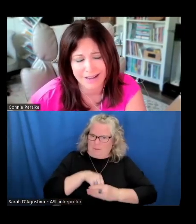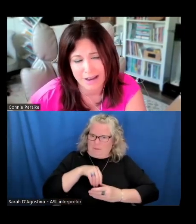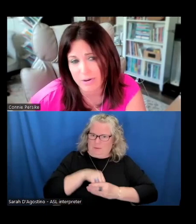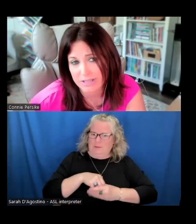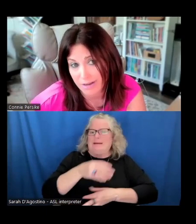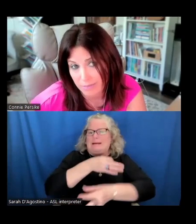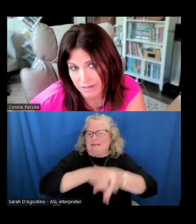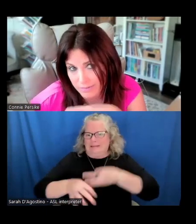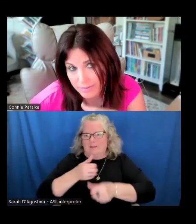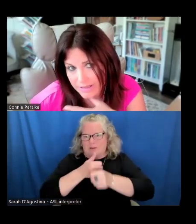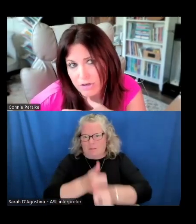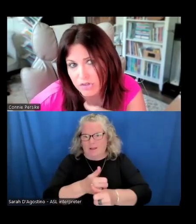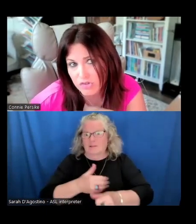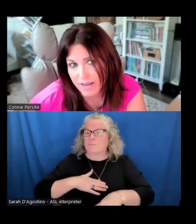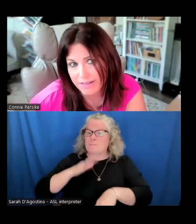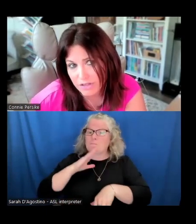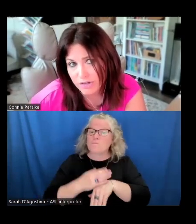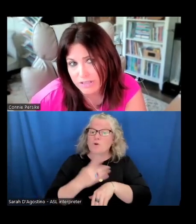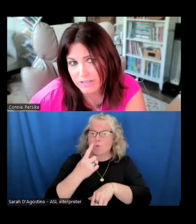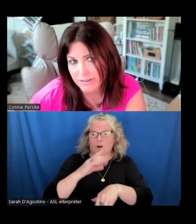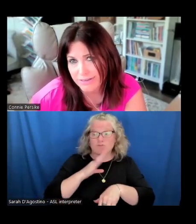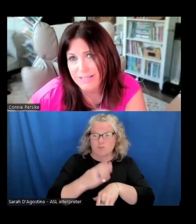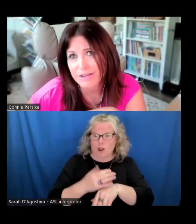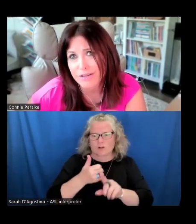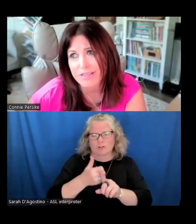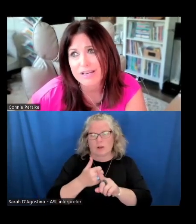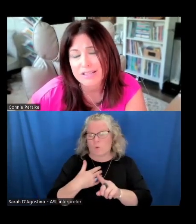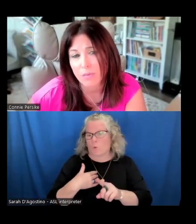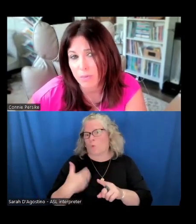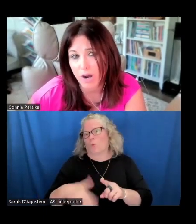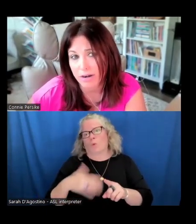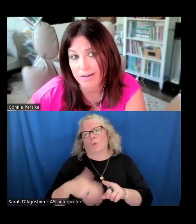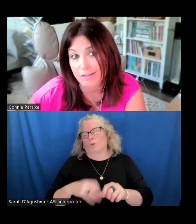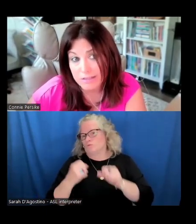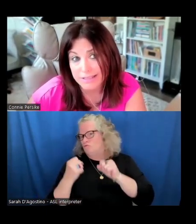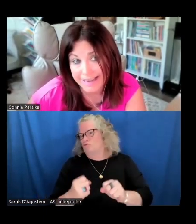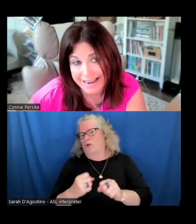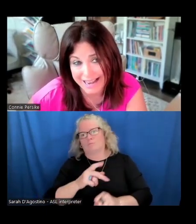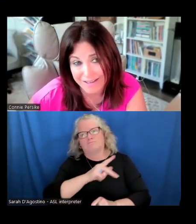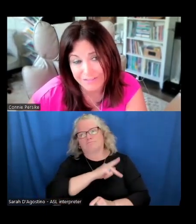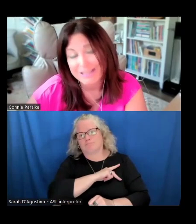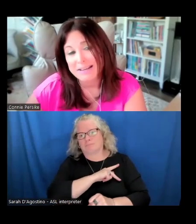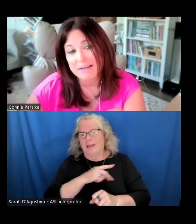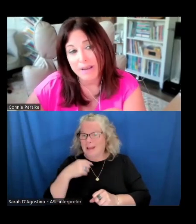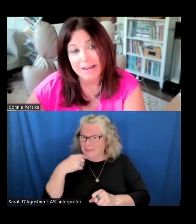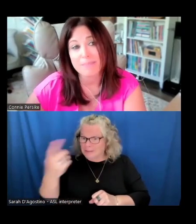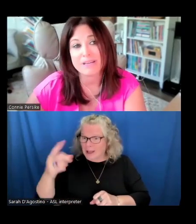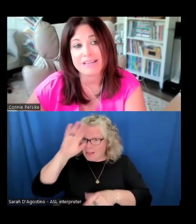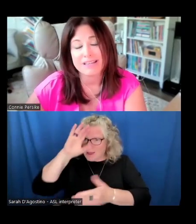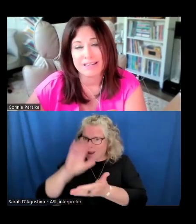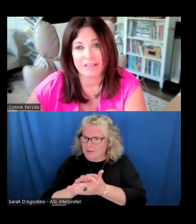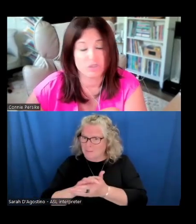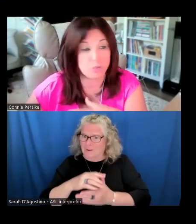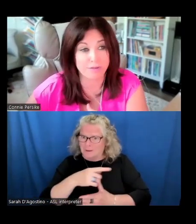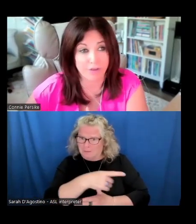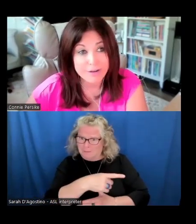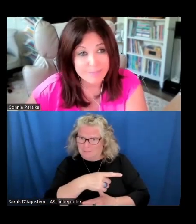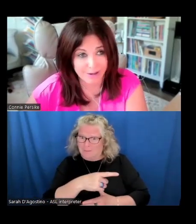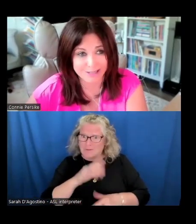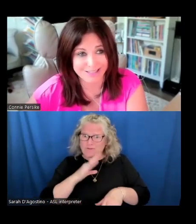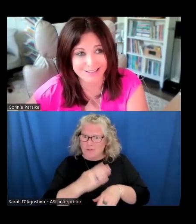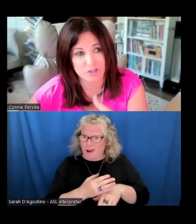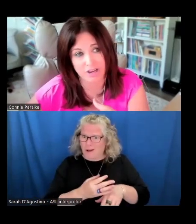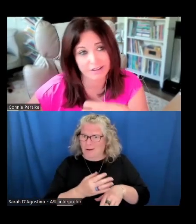and I'm always telling my husband, these are things that we want our adults to have. It may not be super